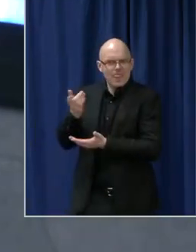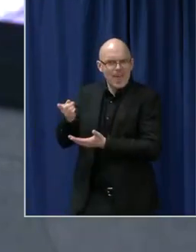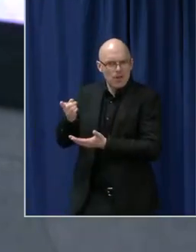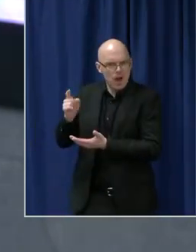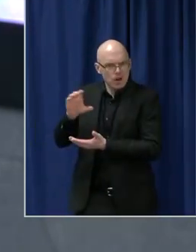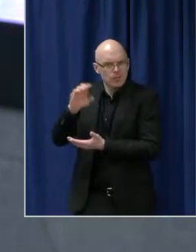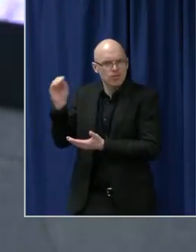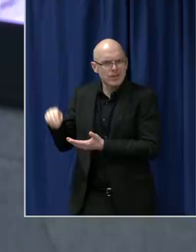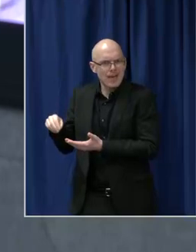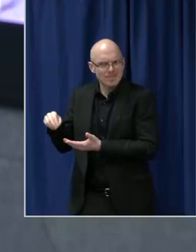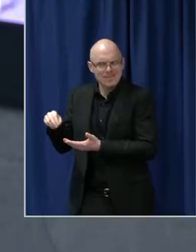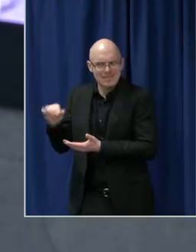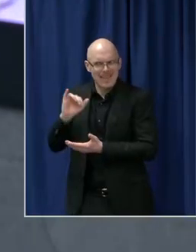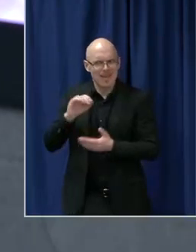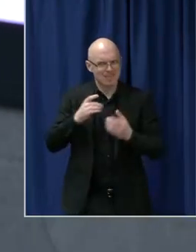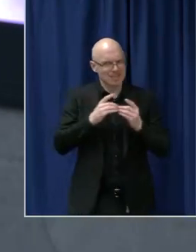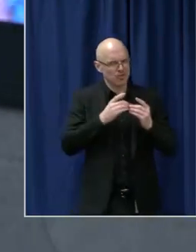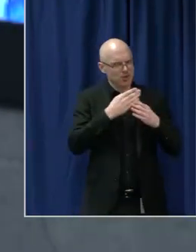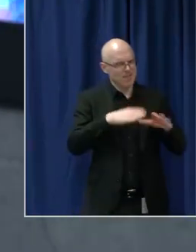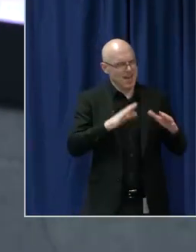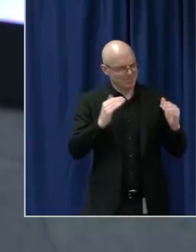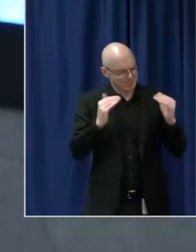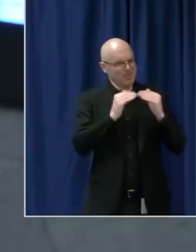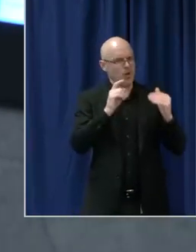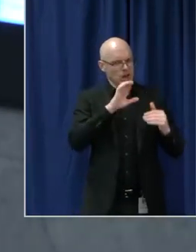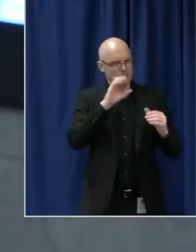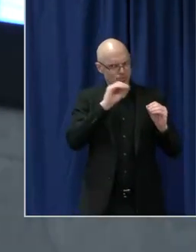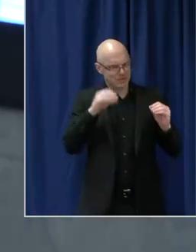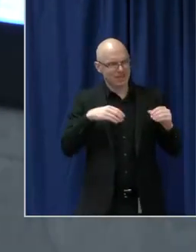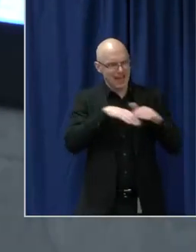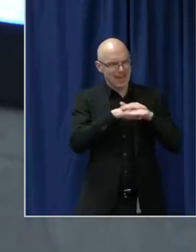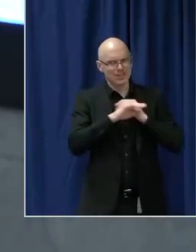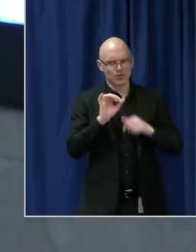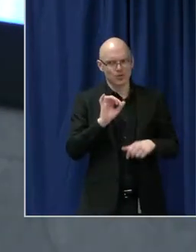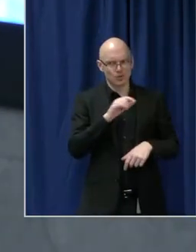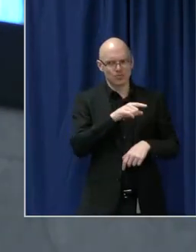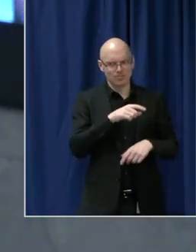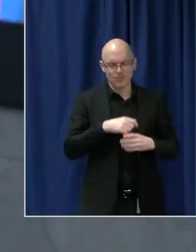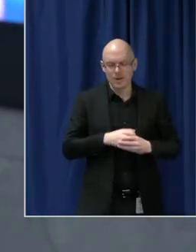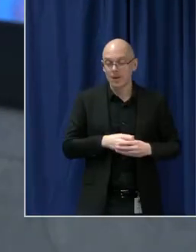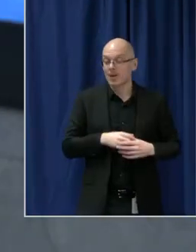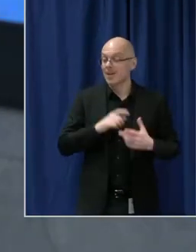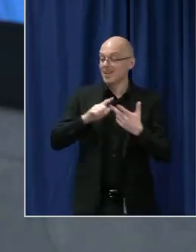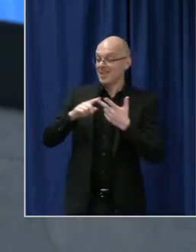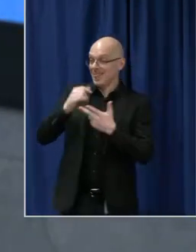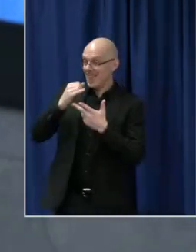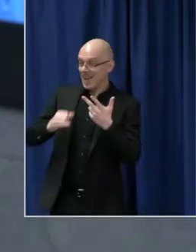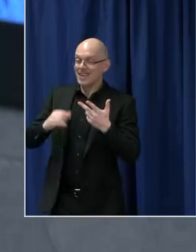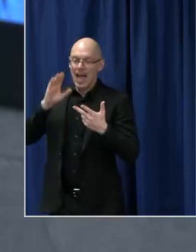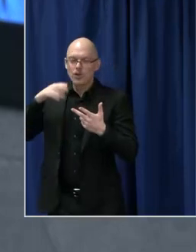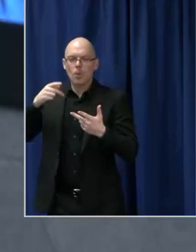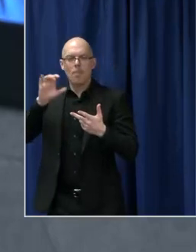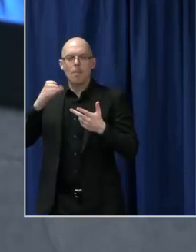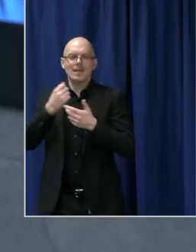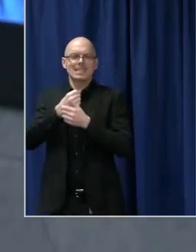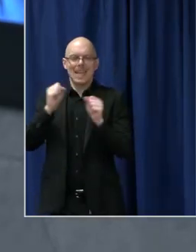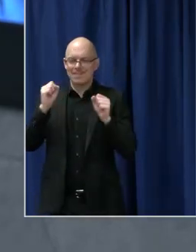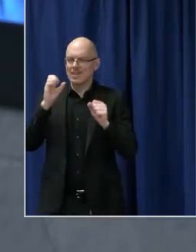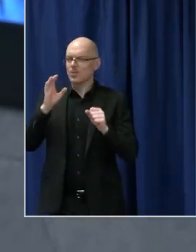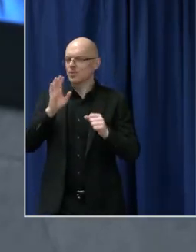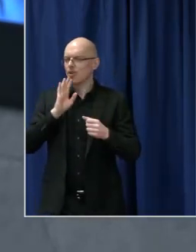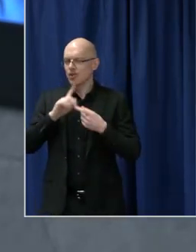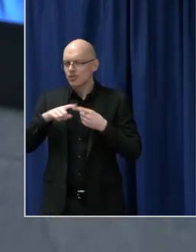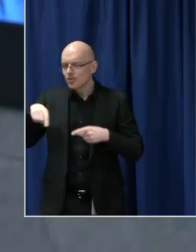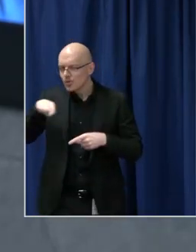Finally, because I understand you'll be hearing from Public Safety Bureau on emergency communications and a number of